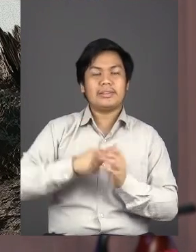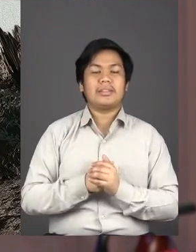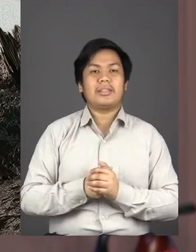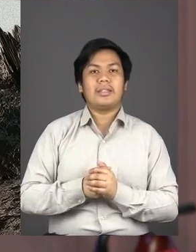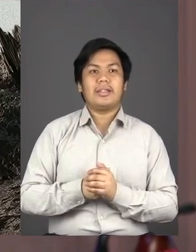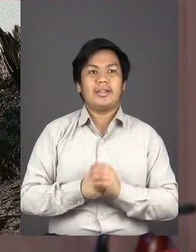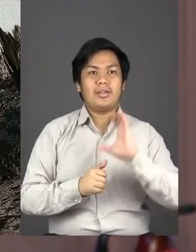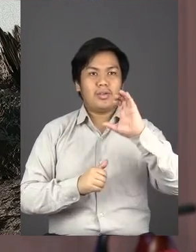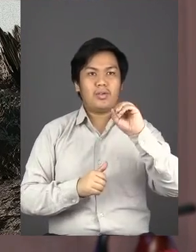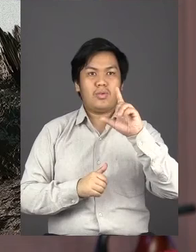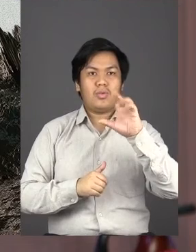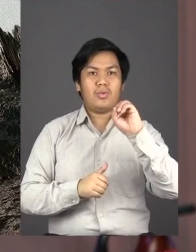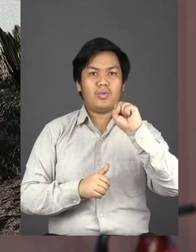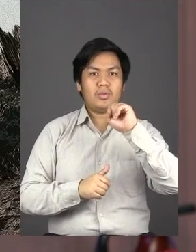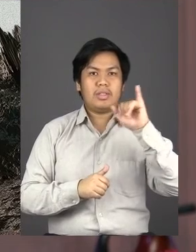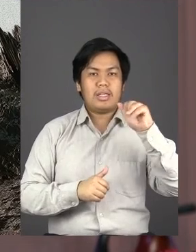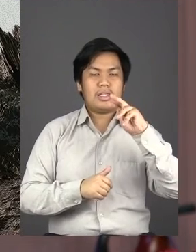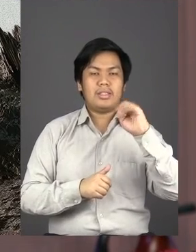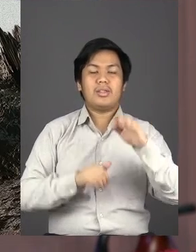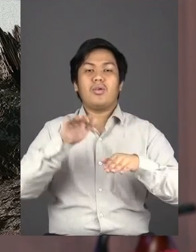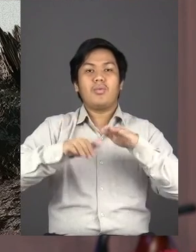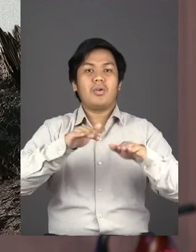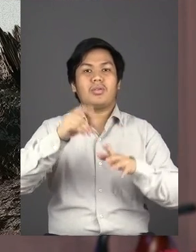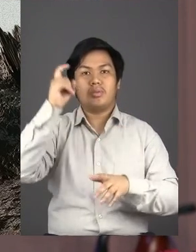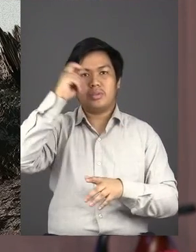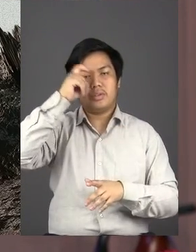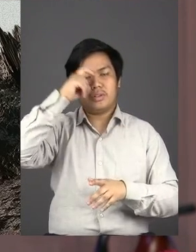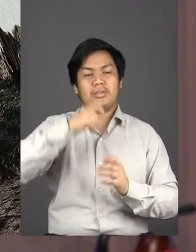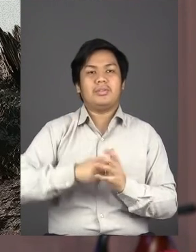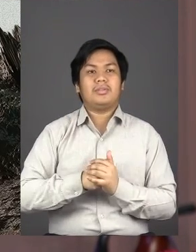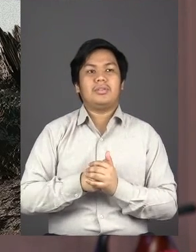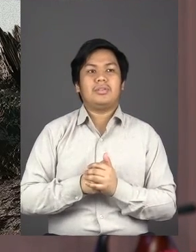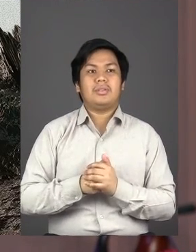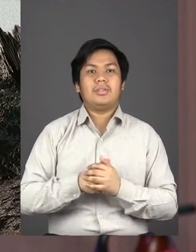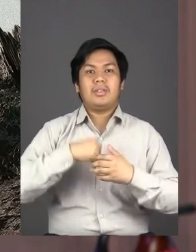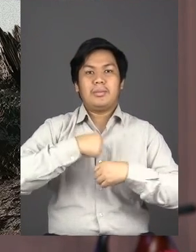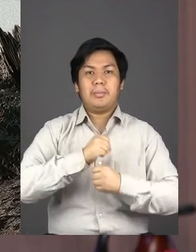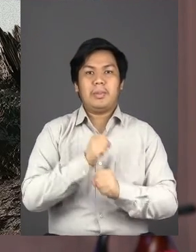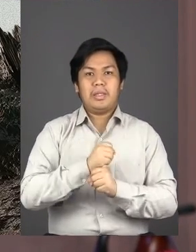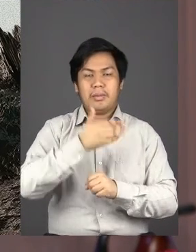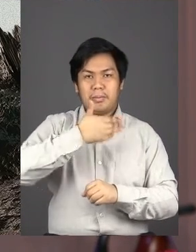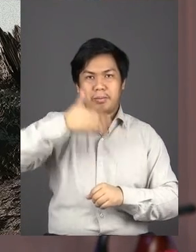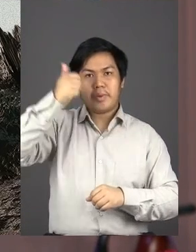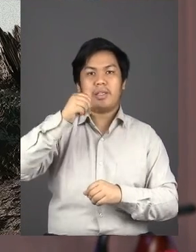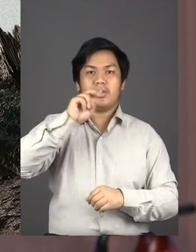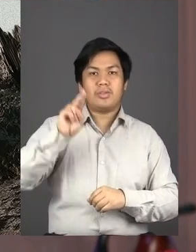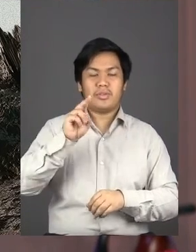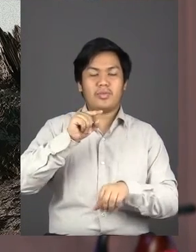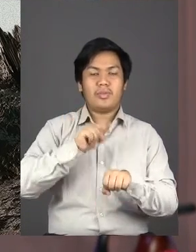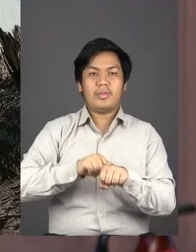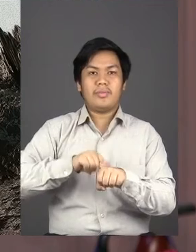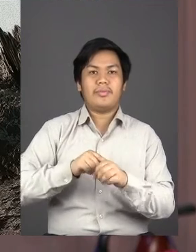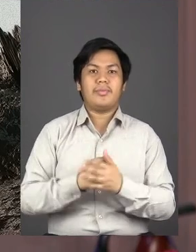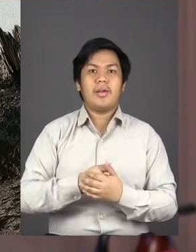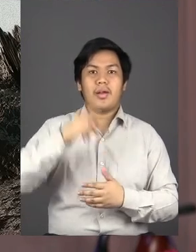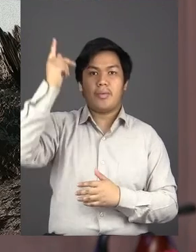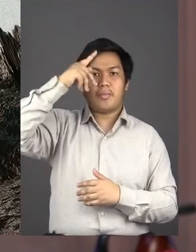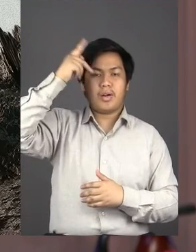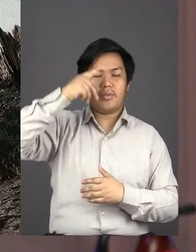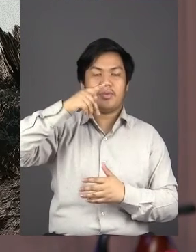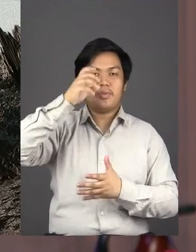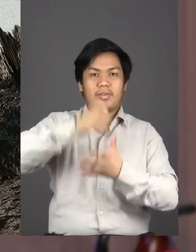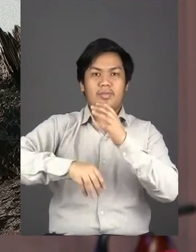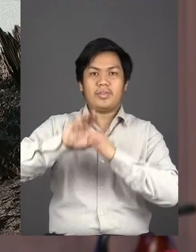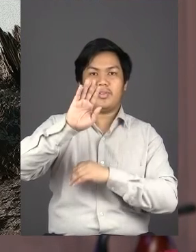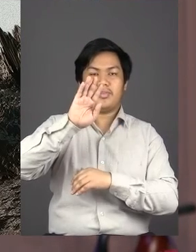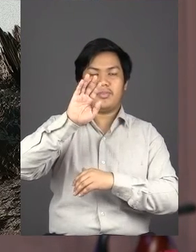Colossians 4:5, walk in wisdom toward outsiders, making the best use of the time. Sabi sa Proverbs